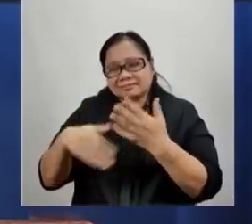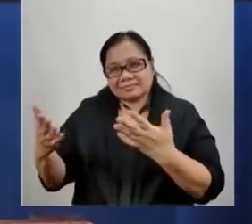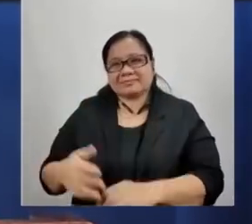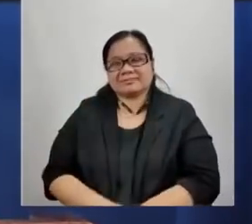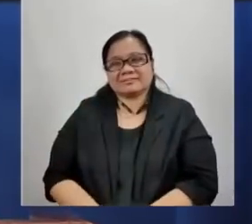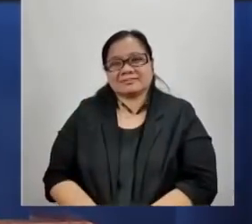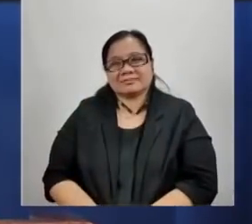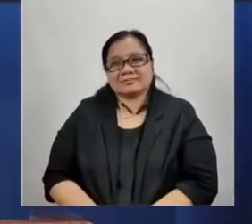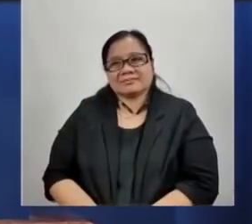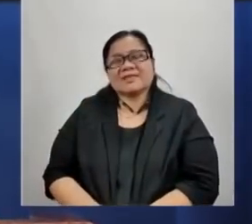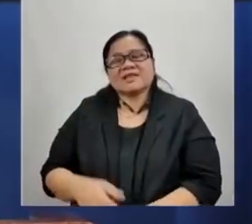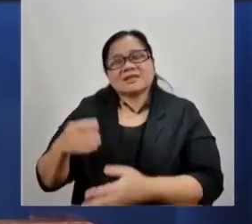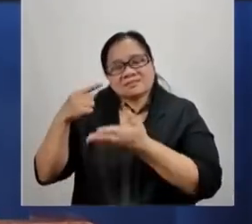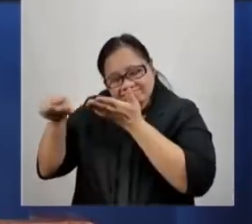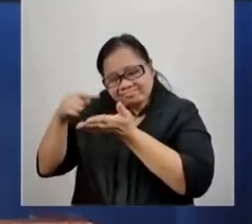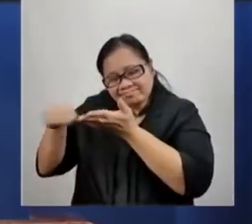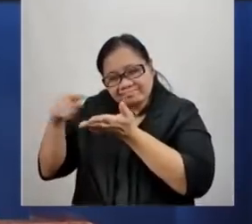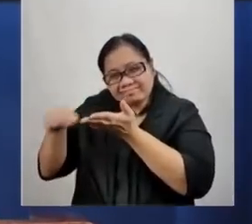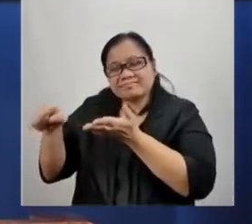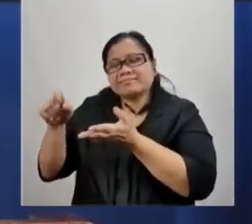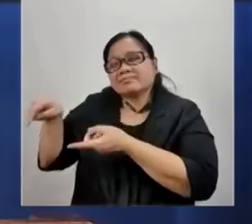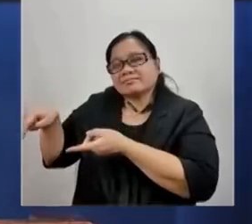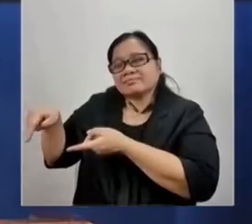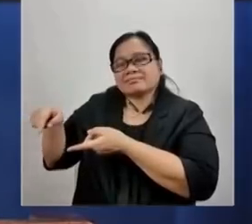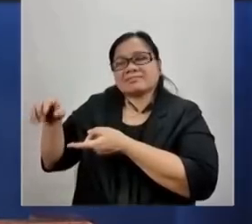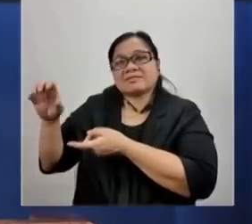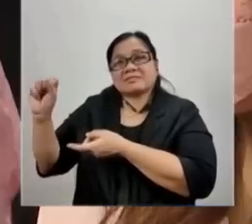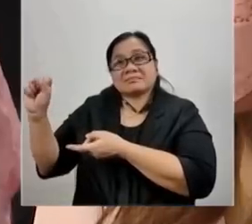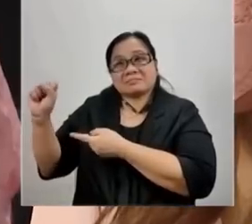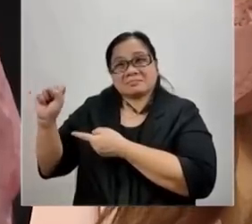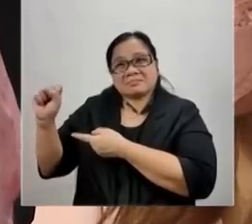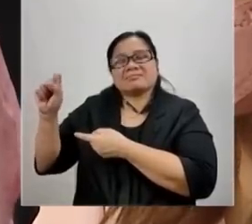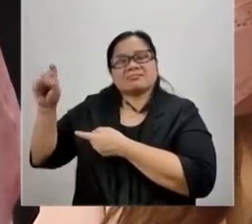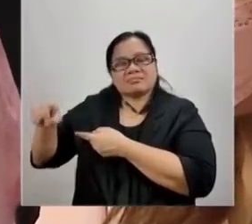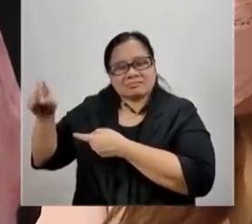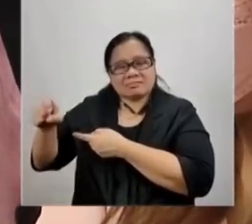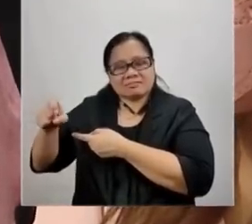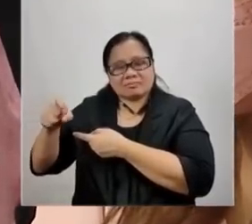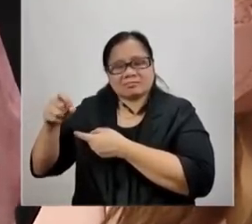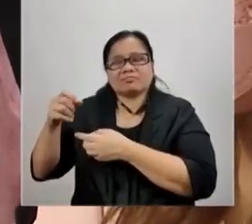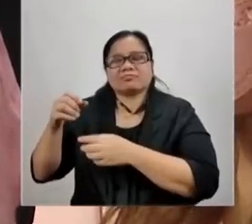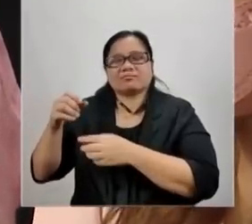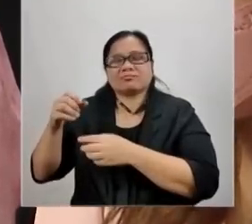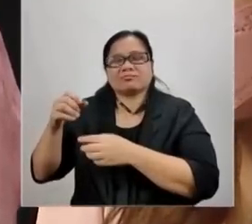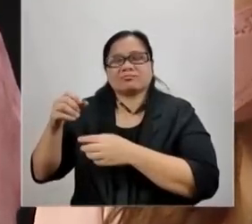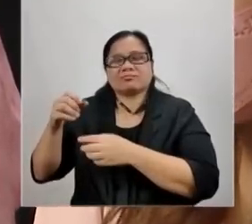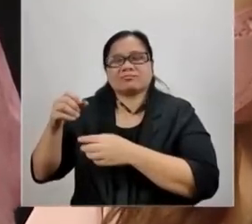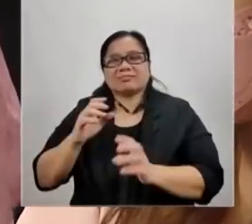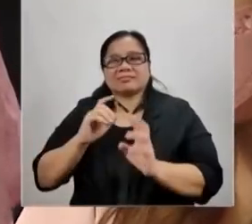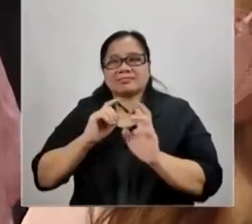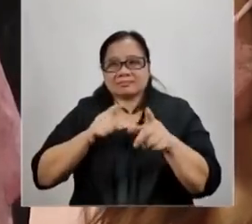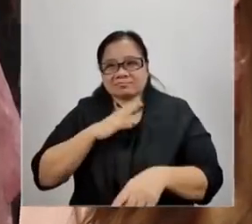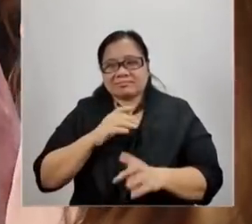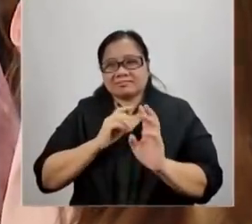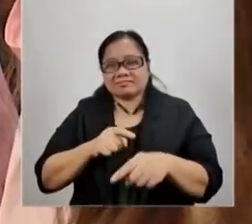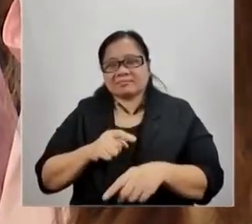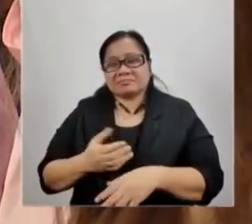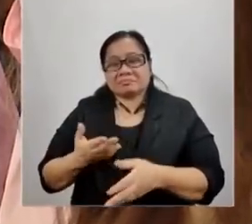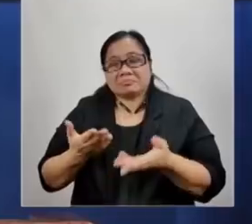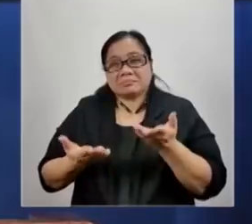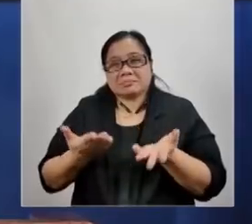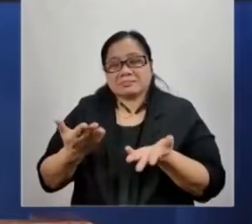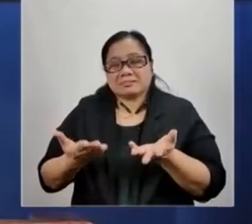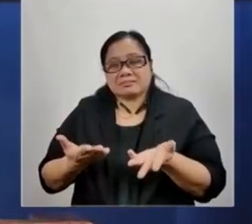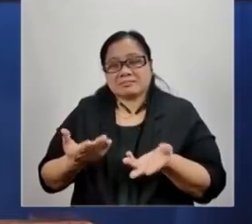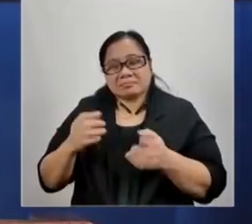formally answer. So there was a possibility po na natakal po yung order na, yung recent order.